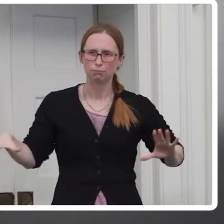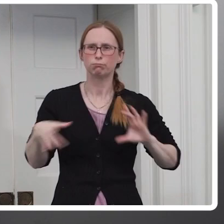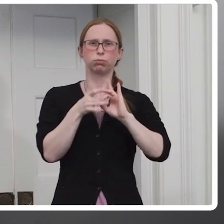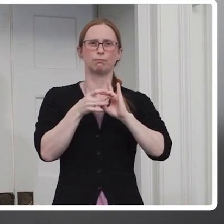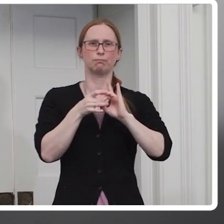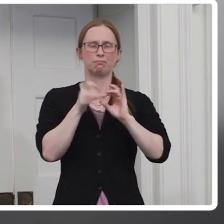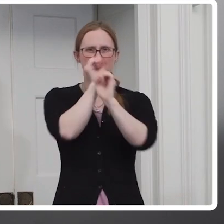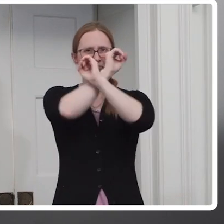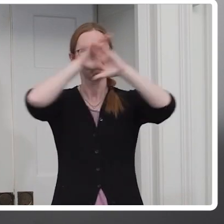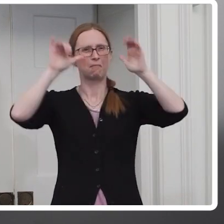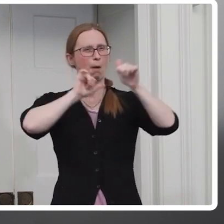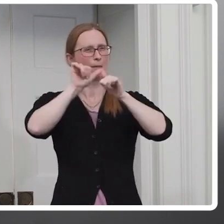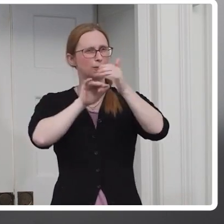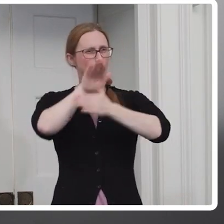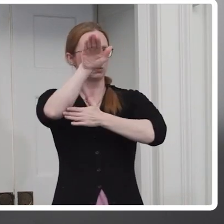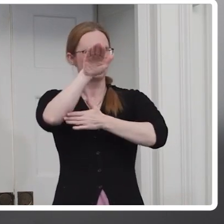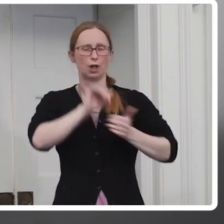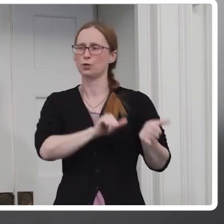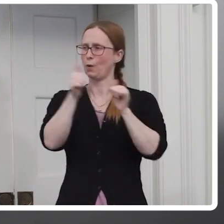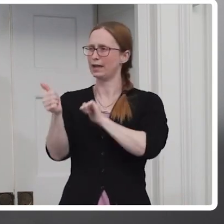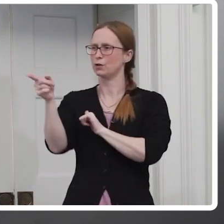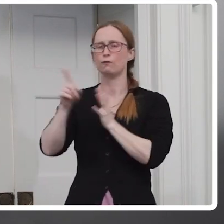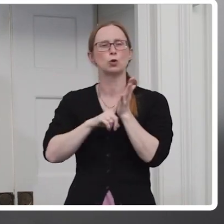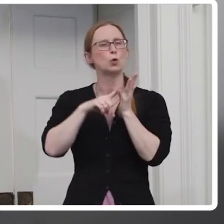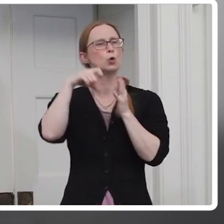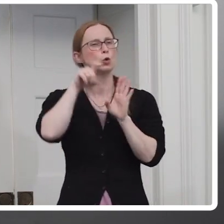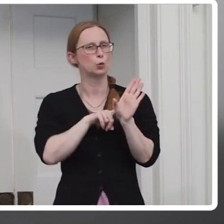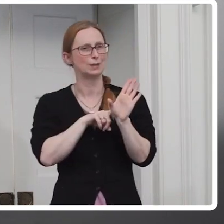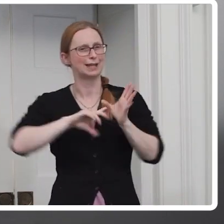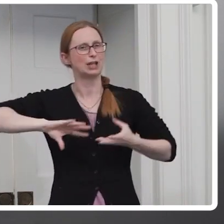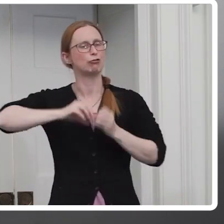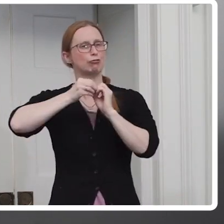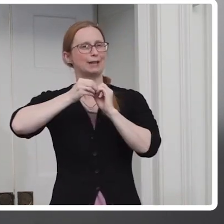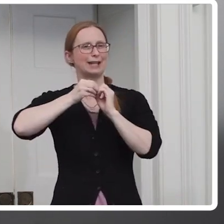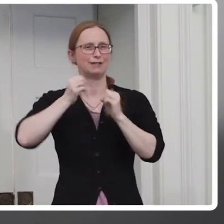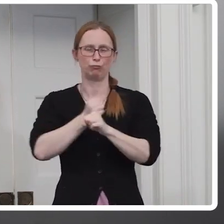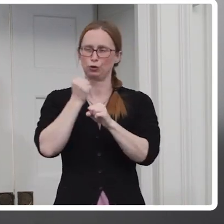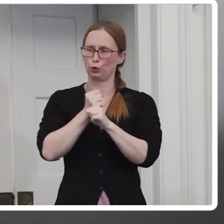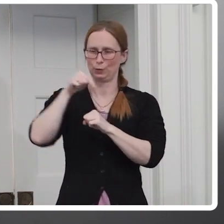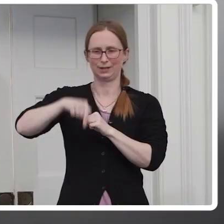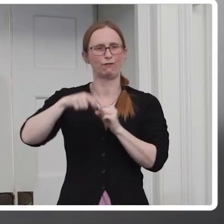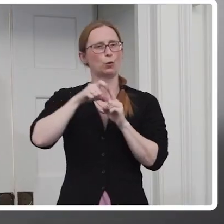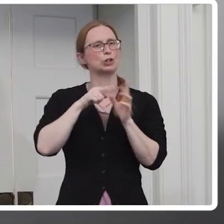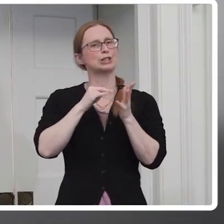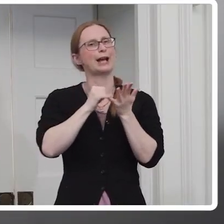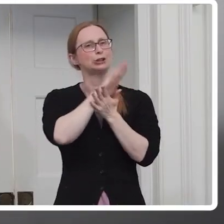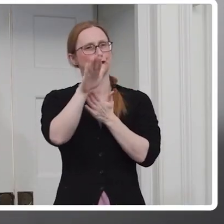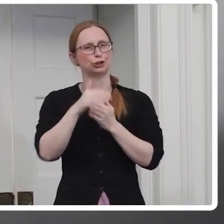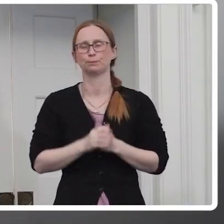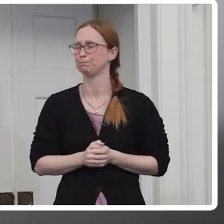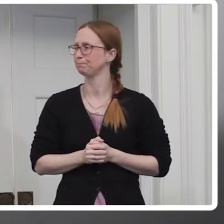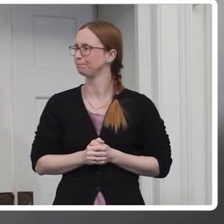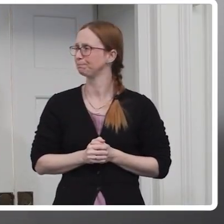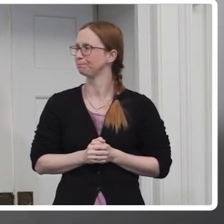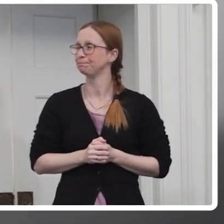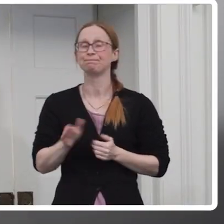together to imagine better futures. So I'm just going to hand over to Lucy Mounfield, our creative producer at DASH.